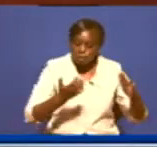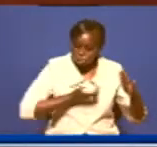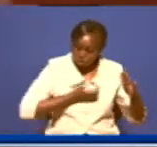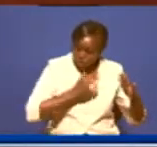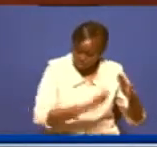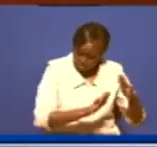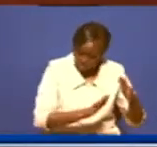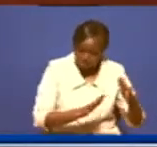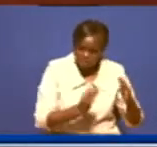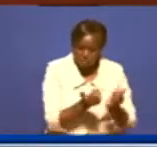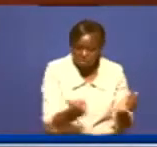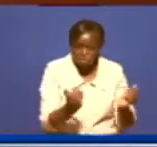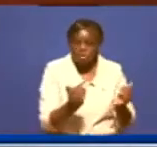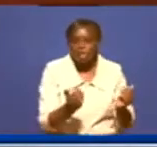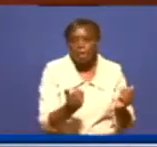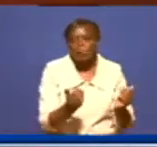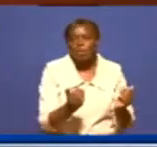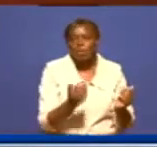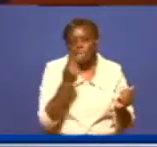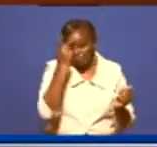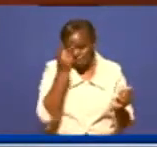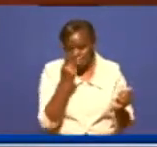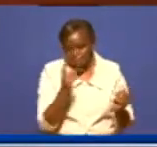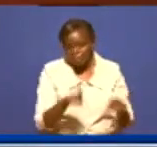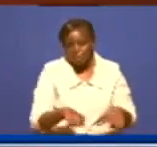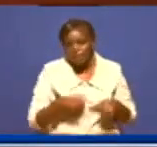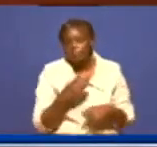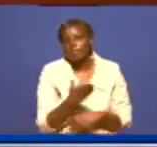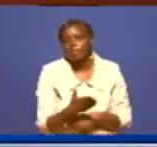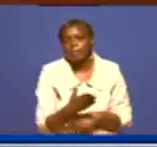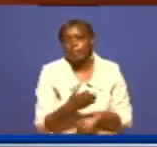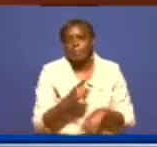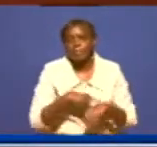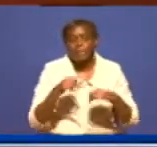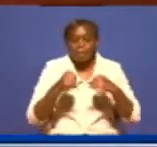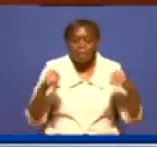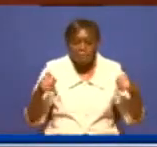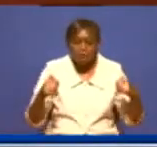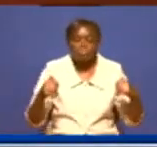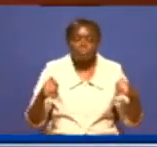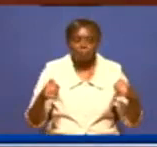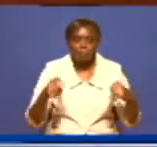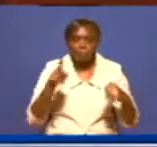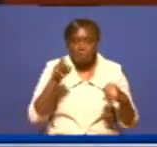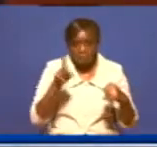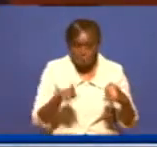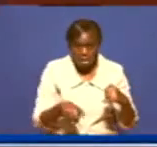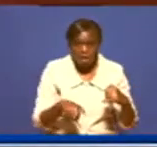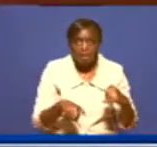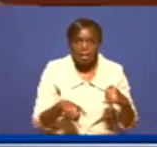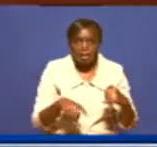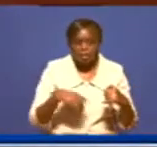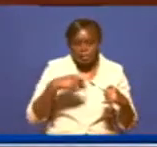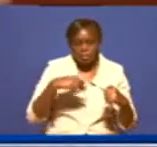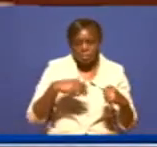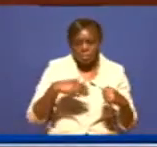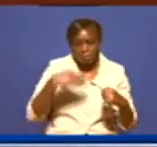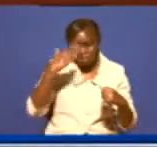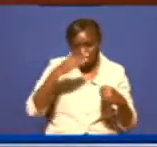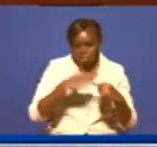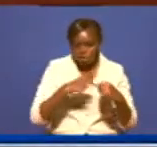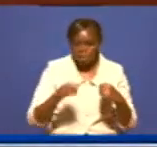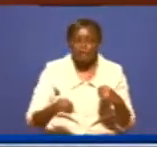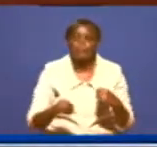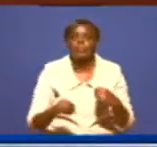for the child of the spouse, which is okay. But I think the timeline, Madam Speaker, should be 90 days. I think 3 months is more